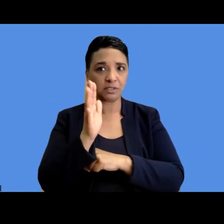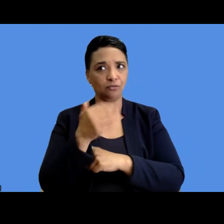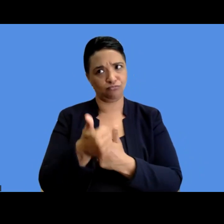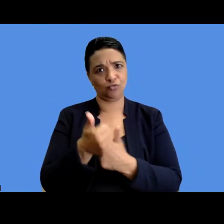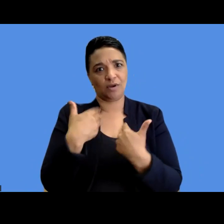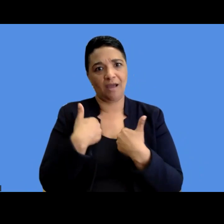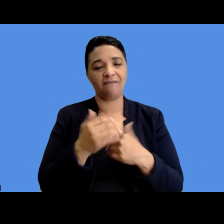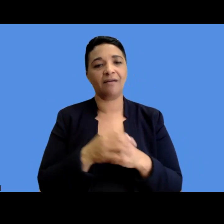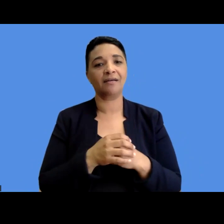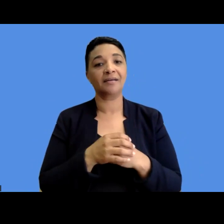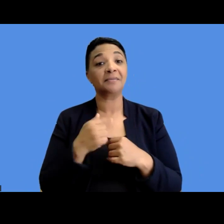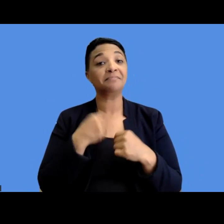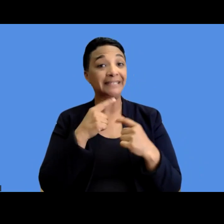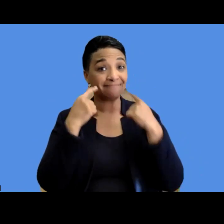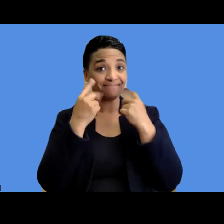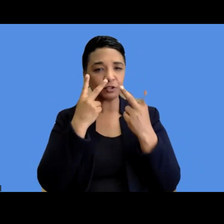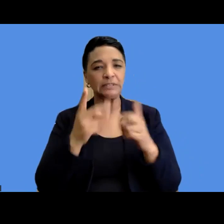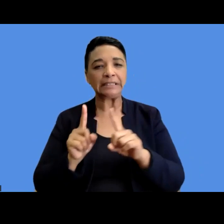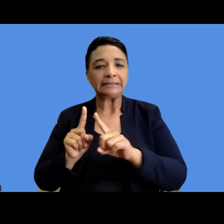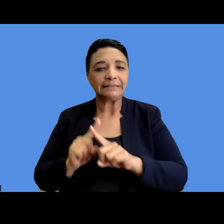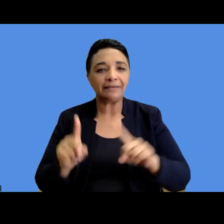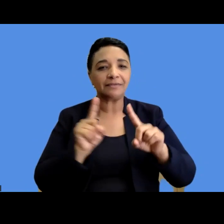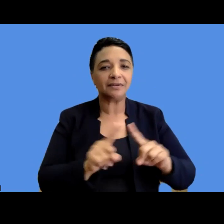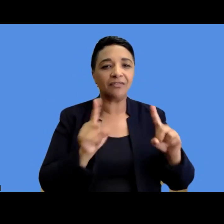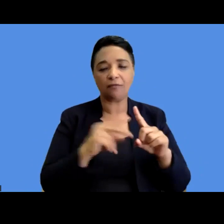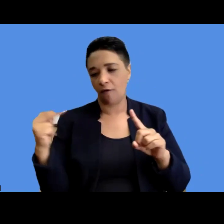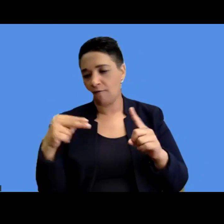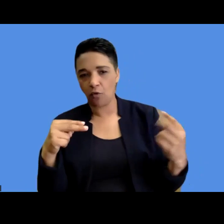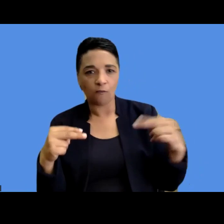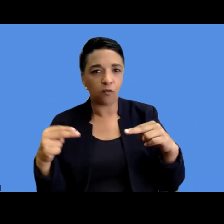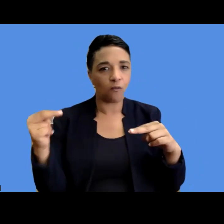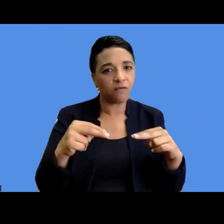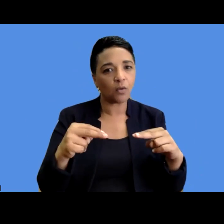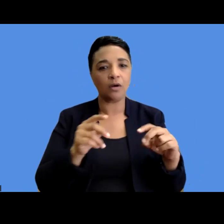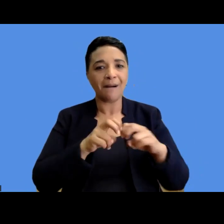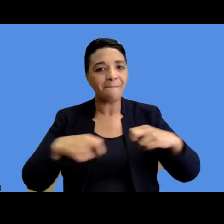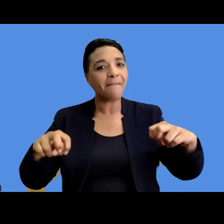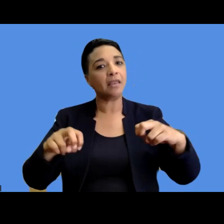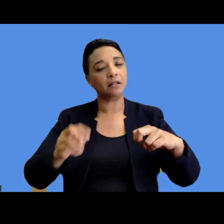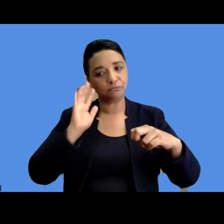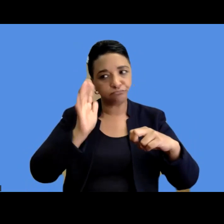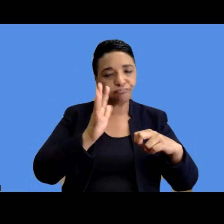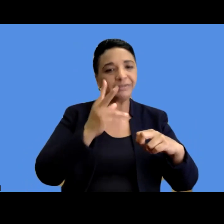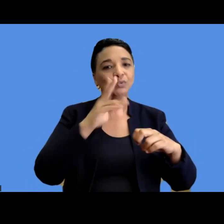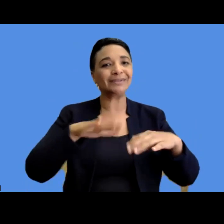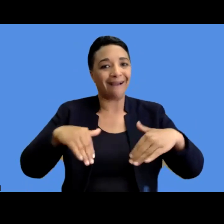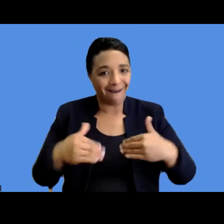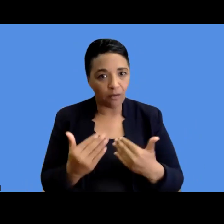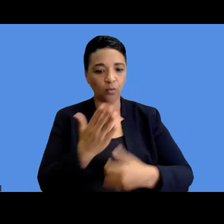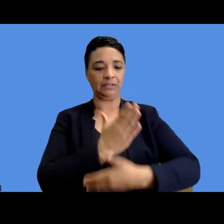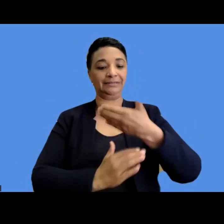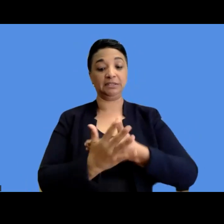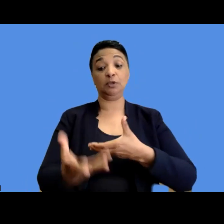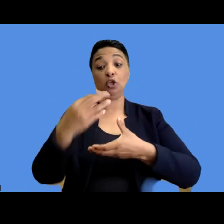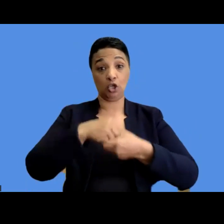hear like different perspectives and from different angles how the coordination of disability inclusion could be better